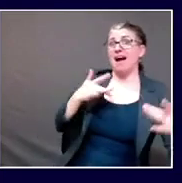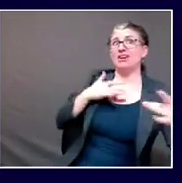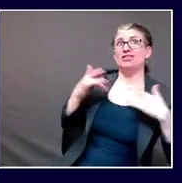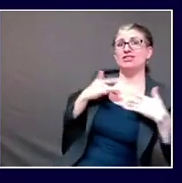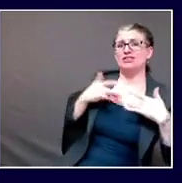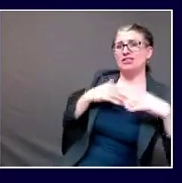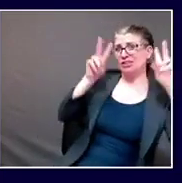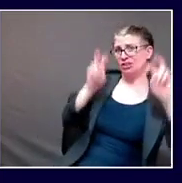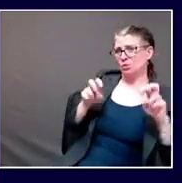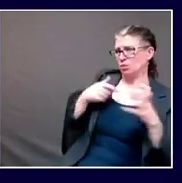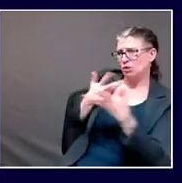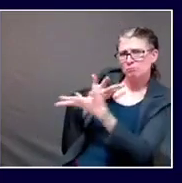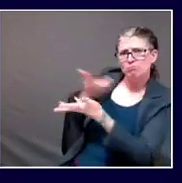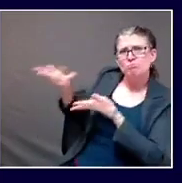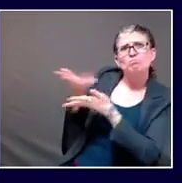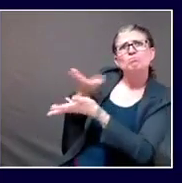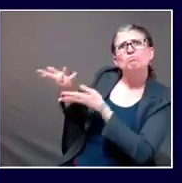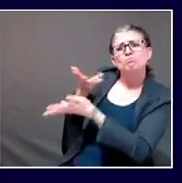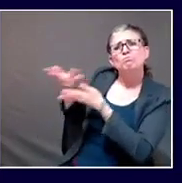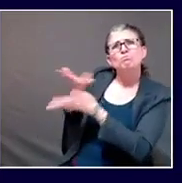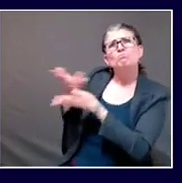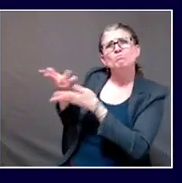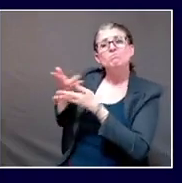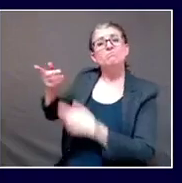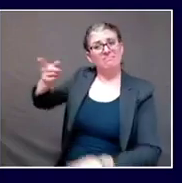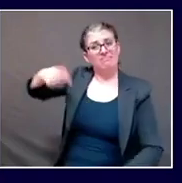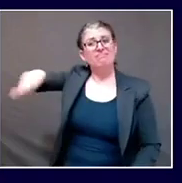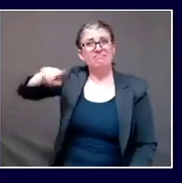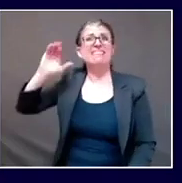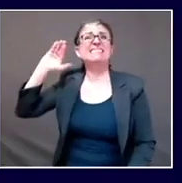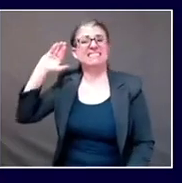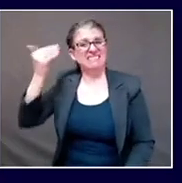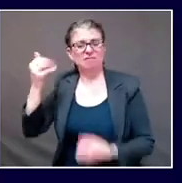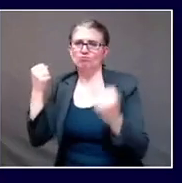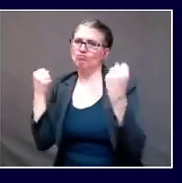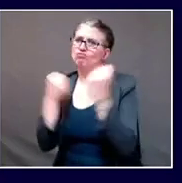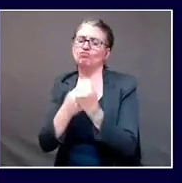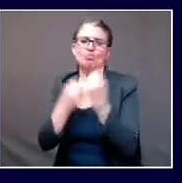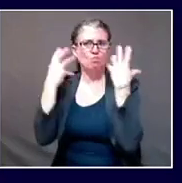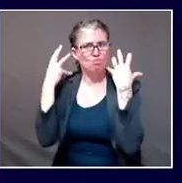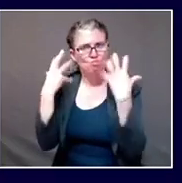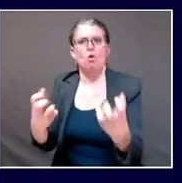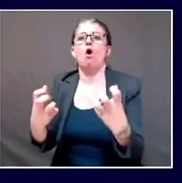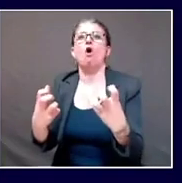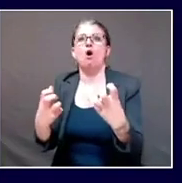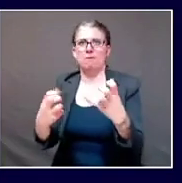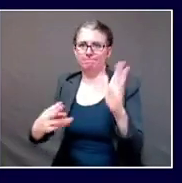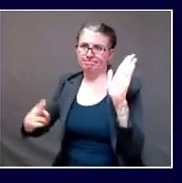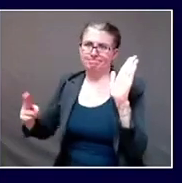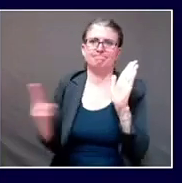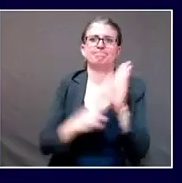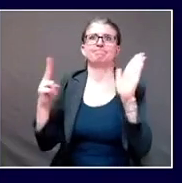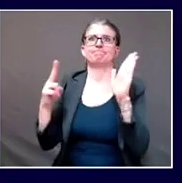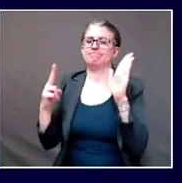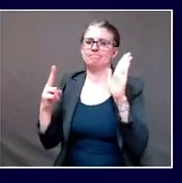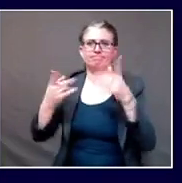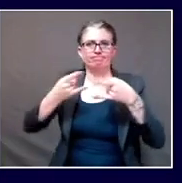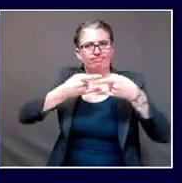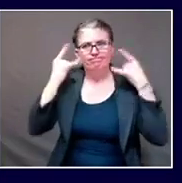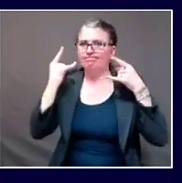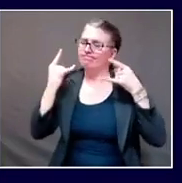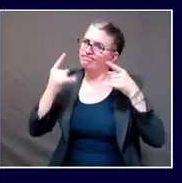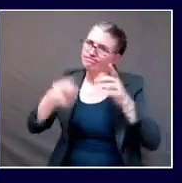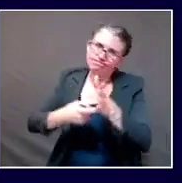be all on board with more vigorous messaging, more vigorous compliance and enforcement. Some of the, some of the bigger operations